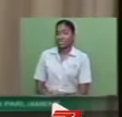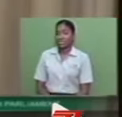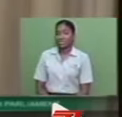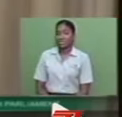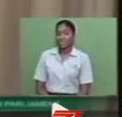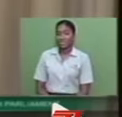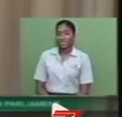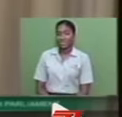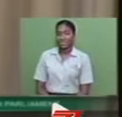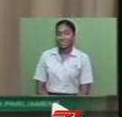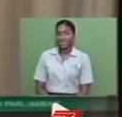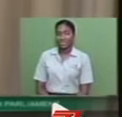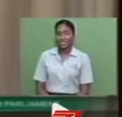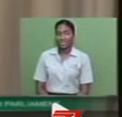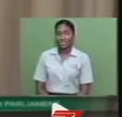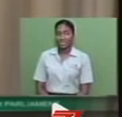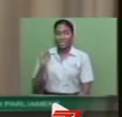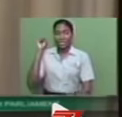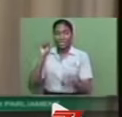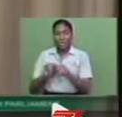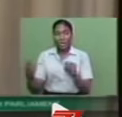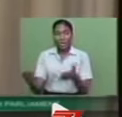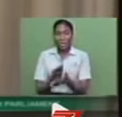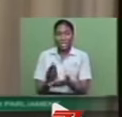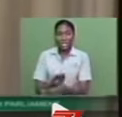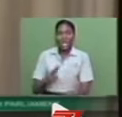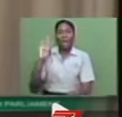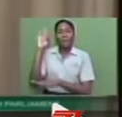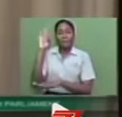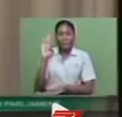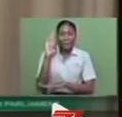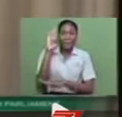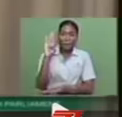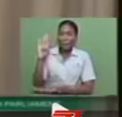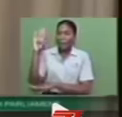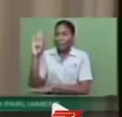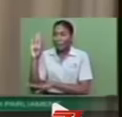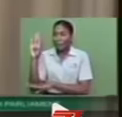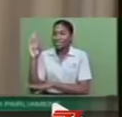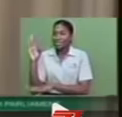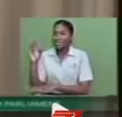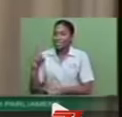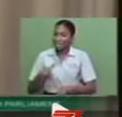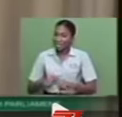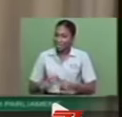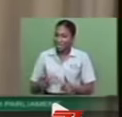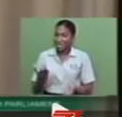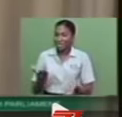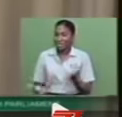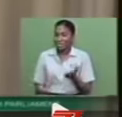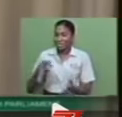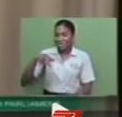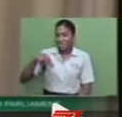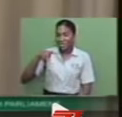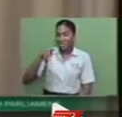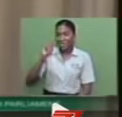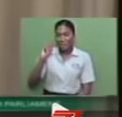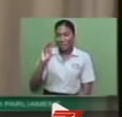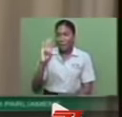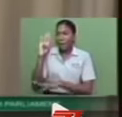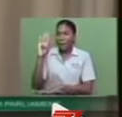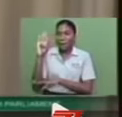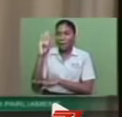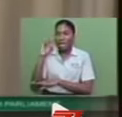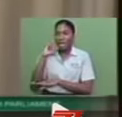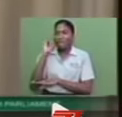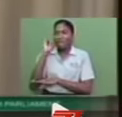these budget pledges, perhaps more than any other, this will clearly be a case of PNM promises never